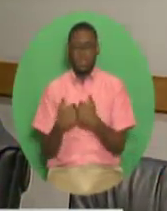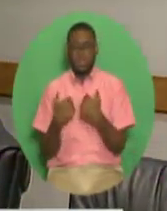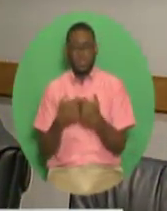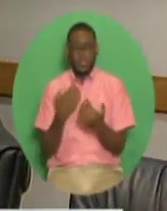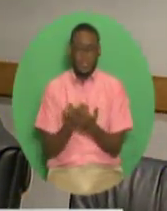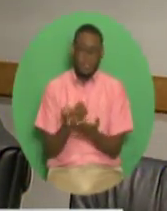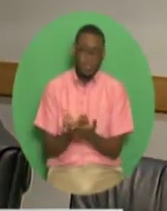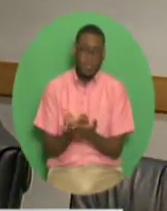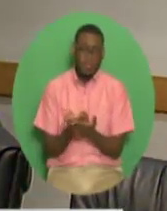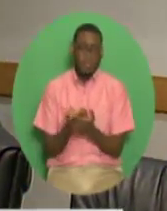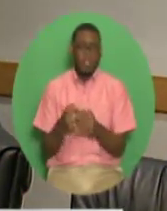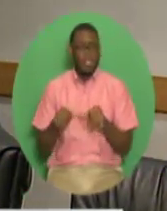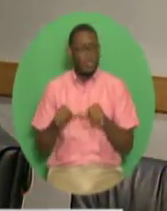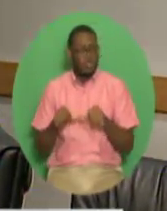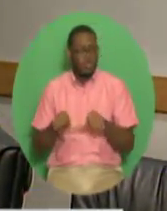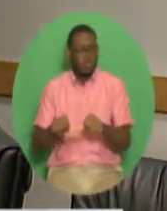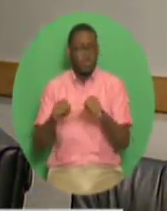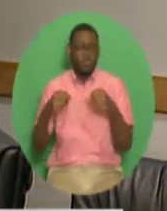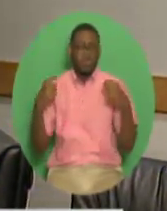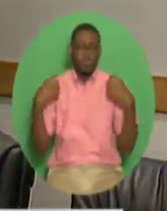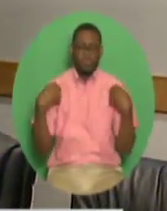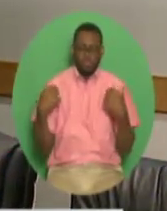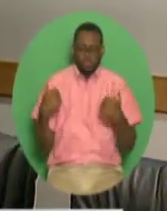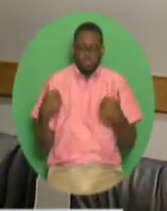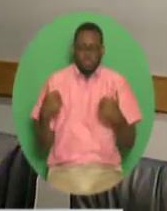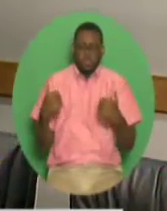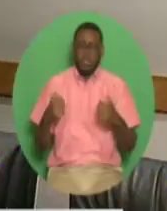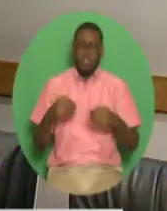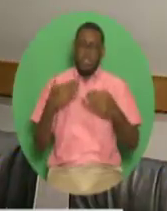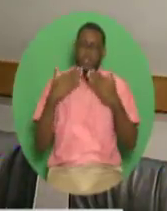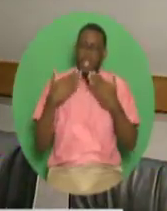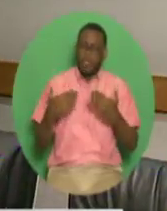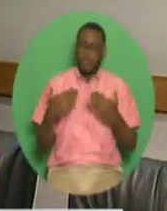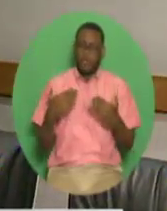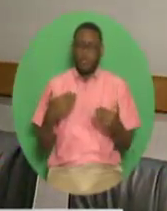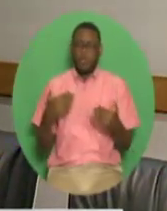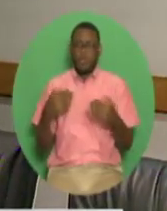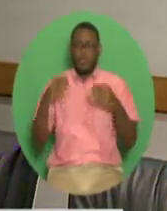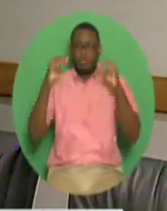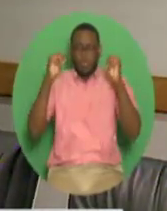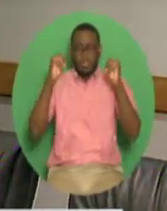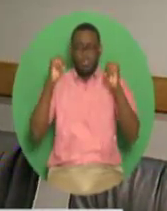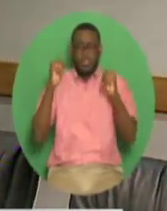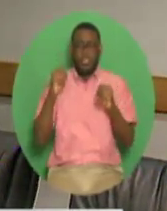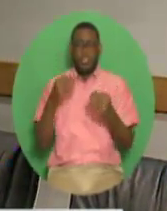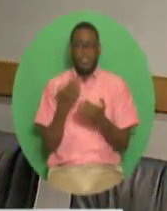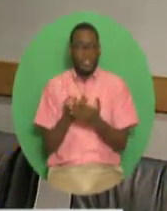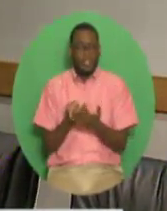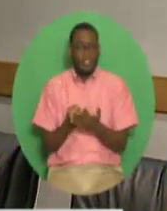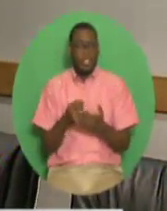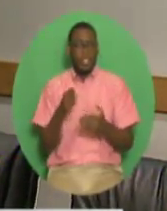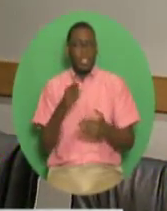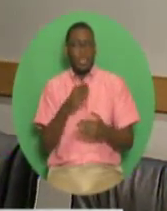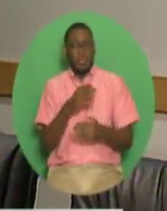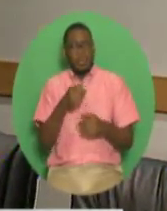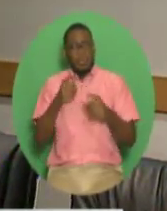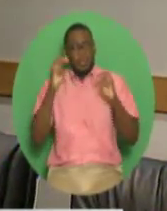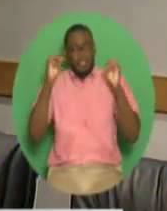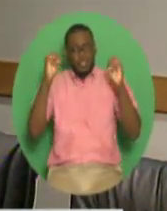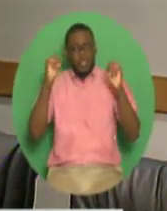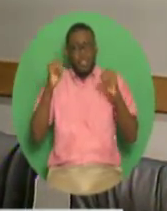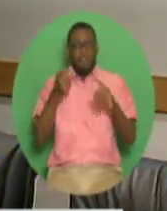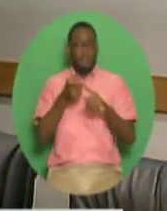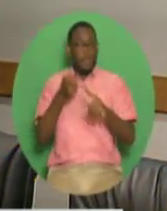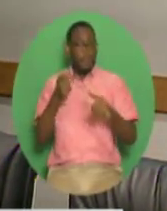and the Minister of Planning, Aruka Maloney, who has presented and worked tirelessly since April this year with all the